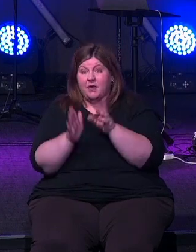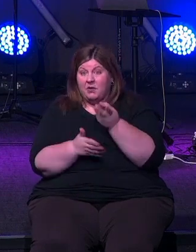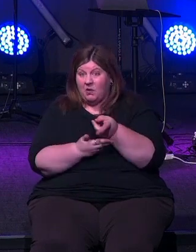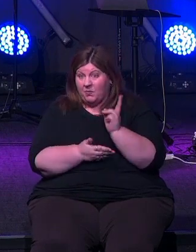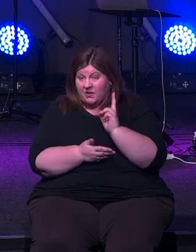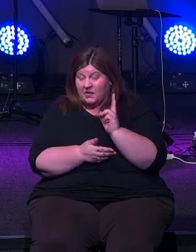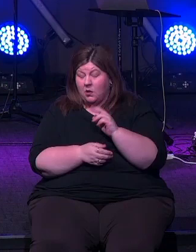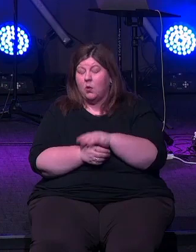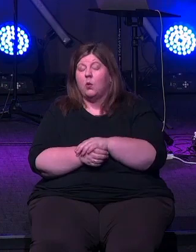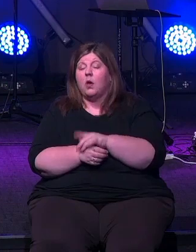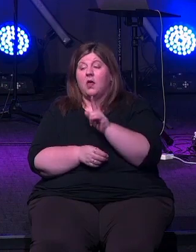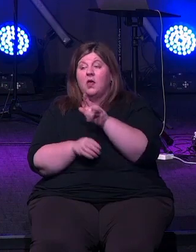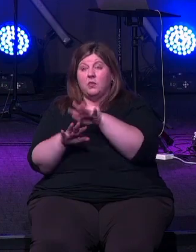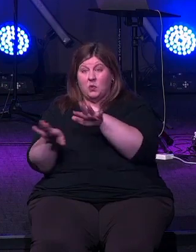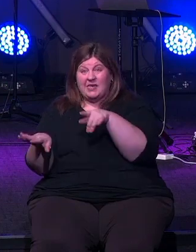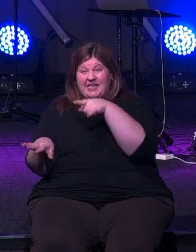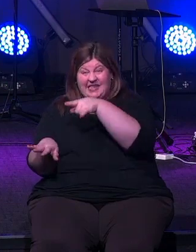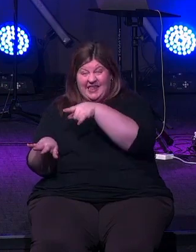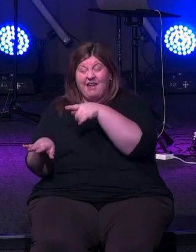that